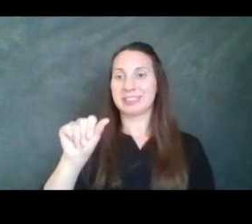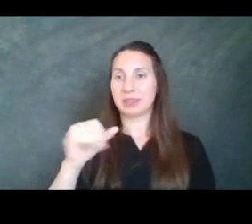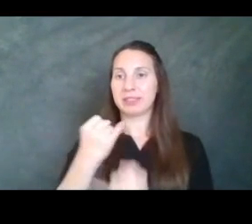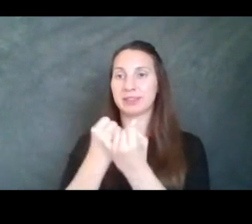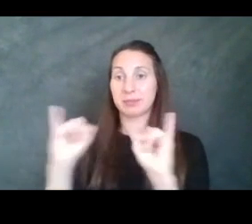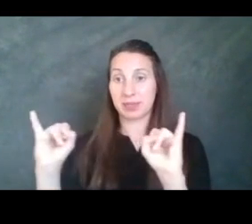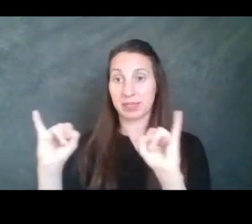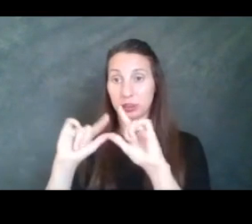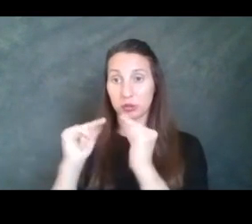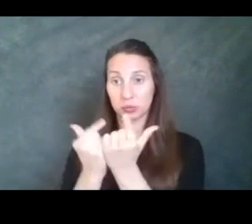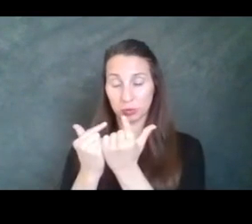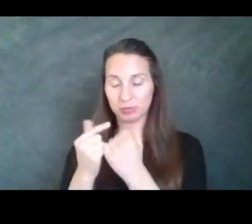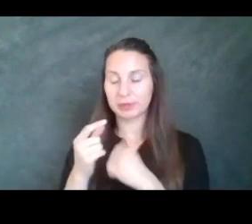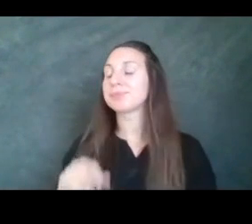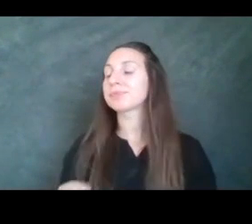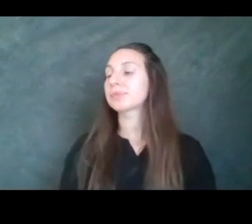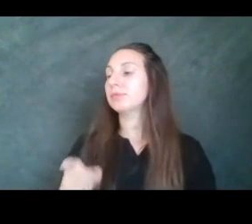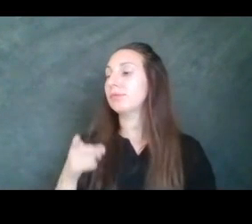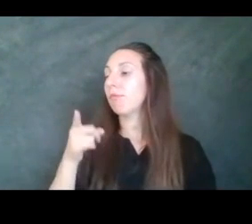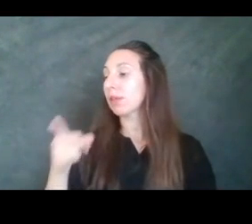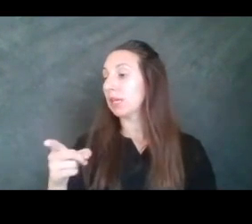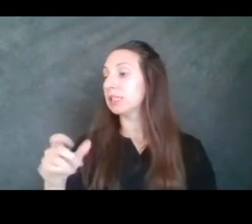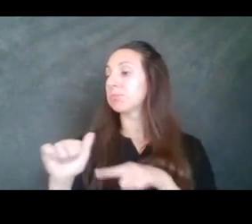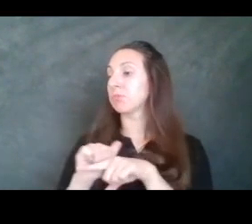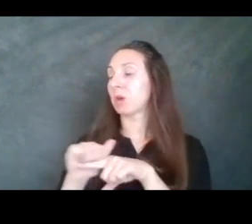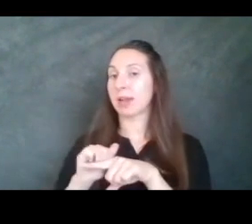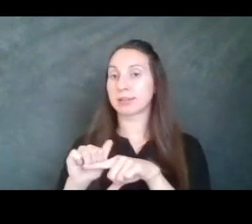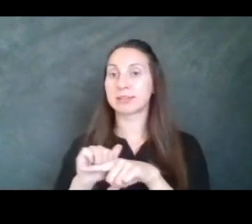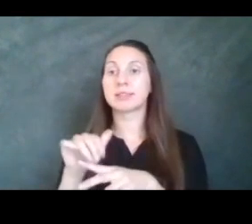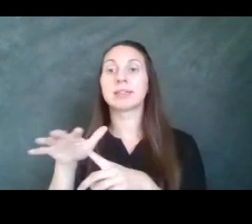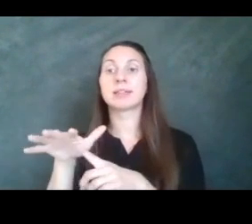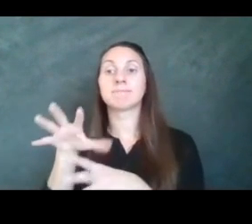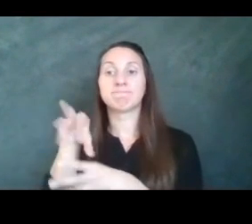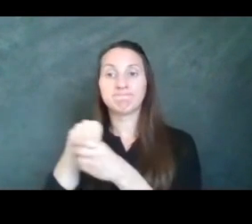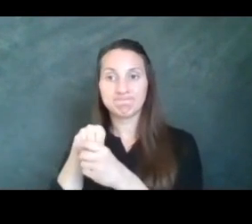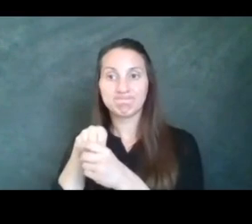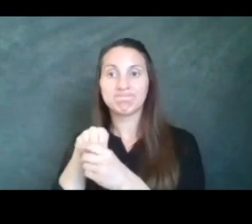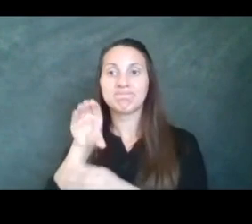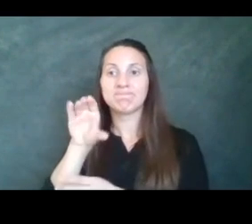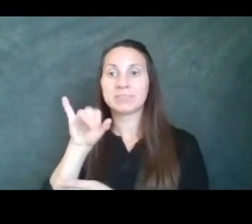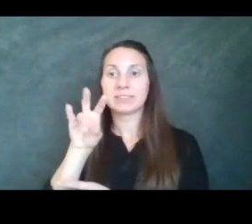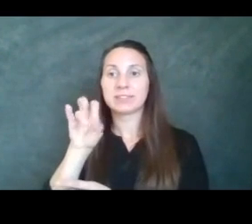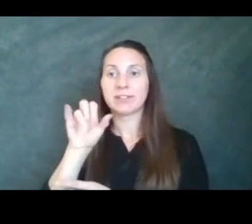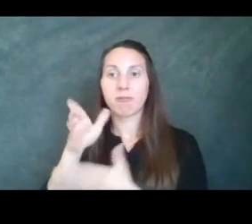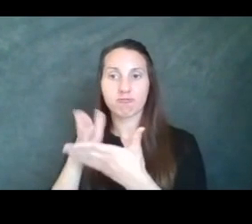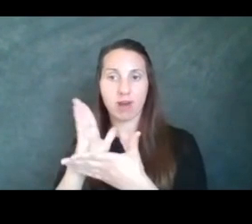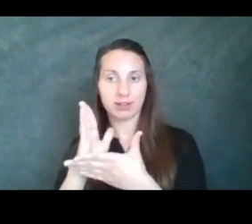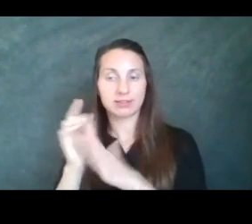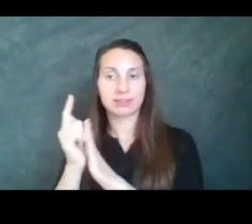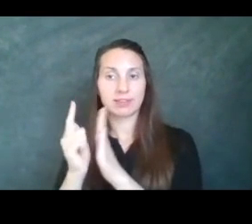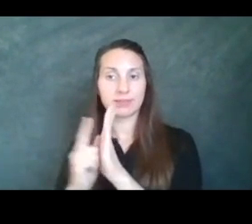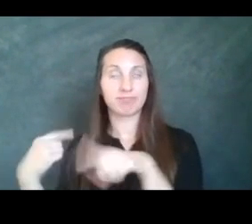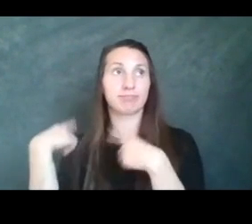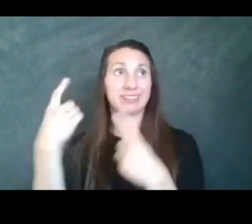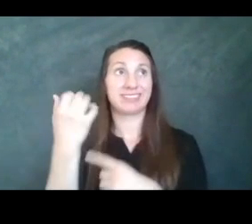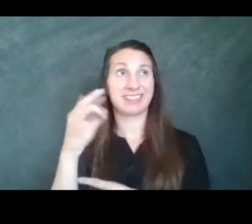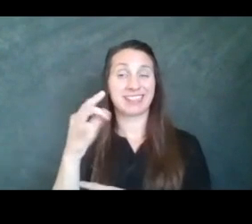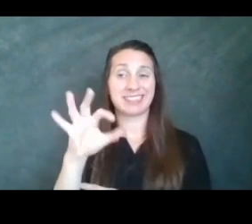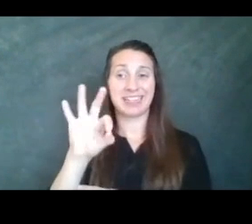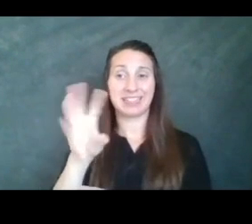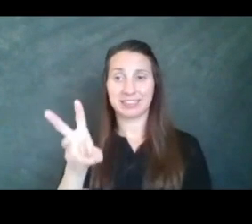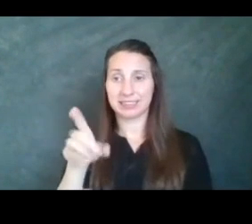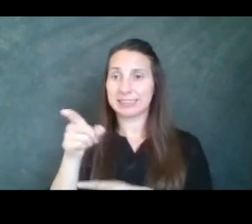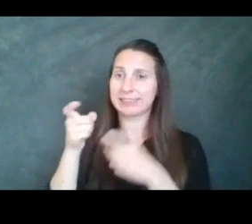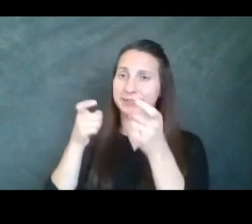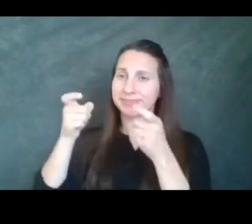Independence Group. He has been practicing in the arena of civil rights litigation since 1996, and he has handled hundreds